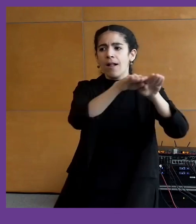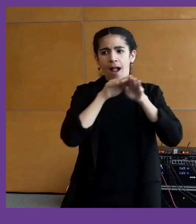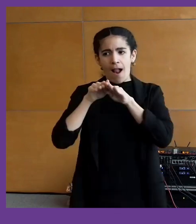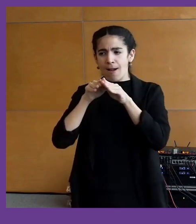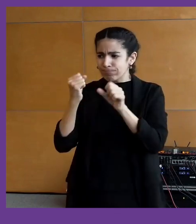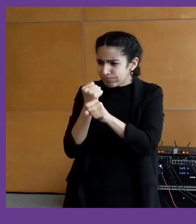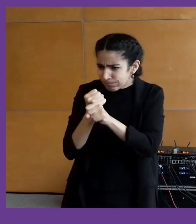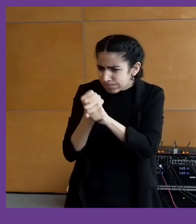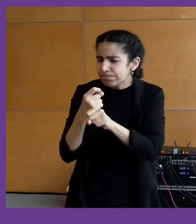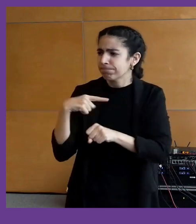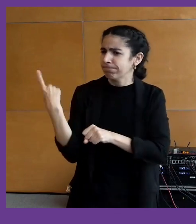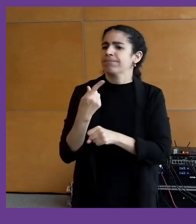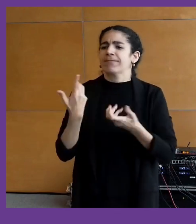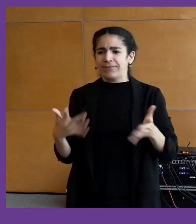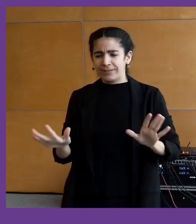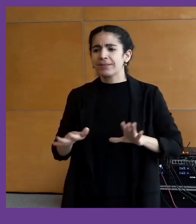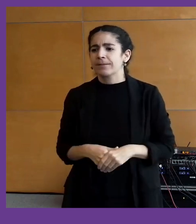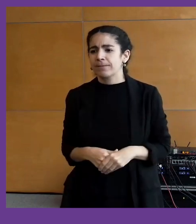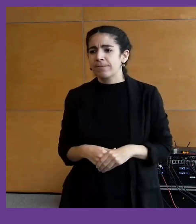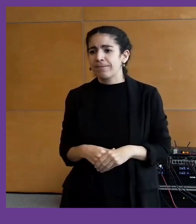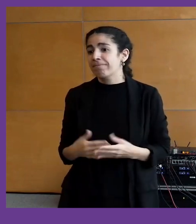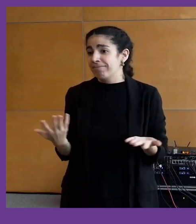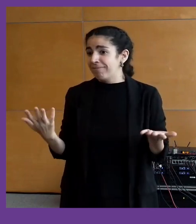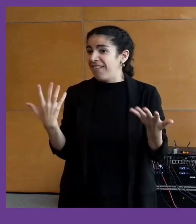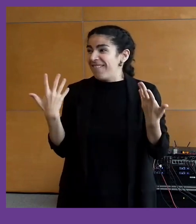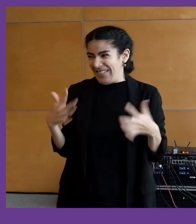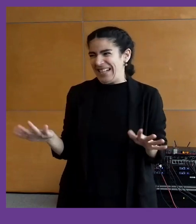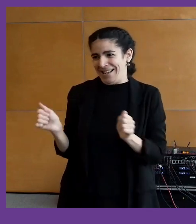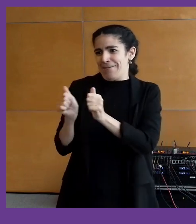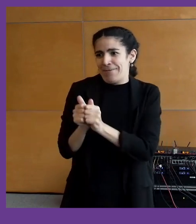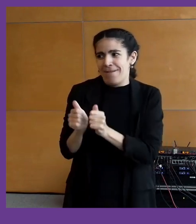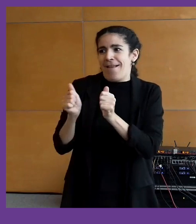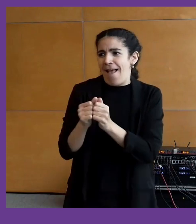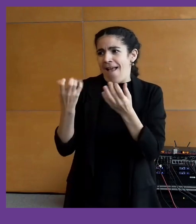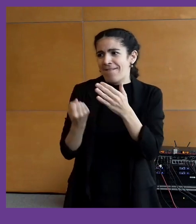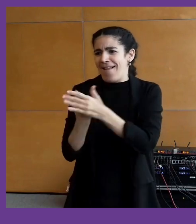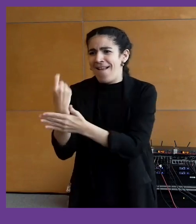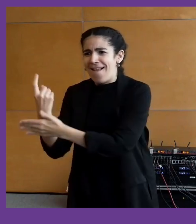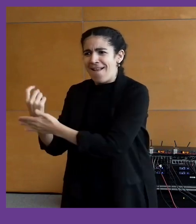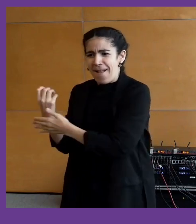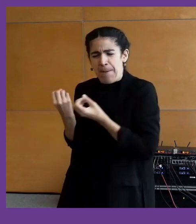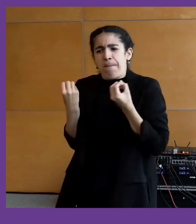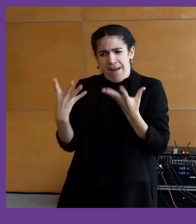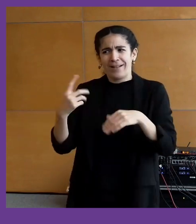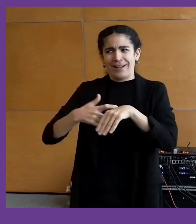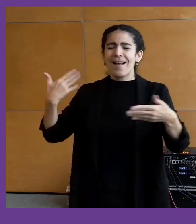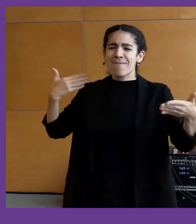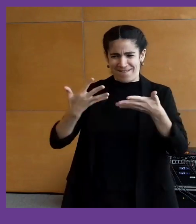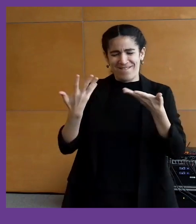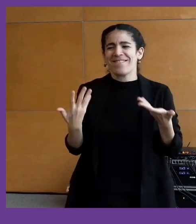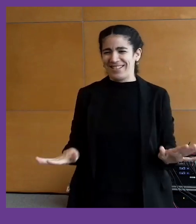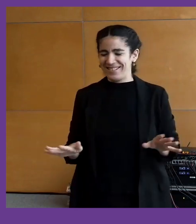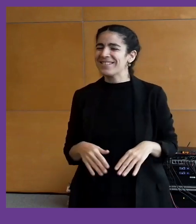work together. This is the first event of the Accessible